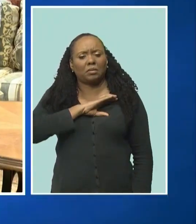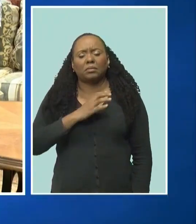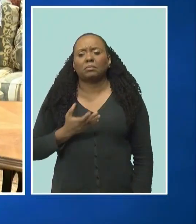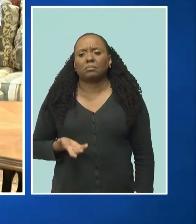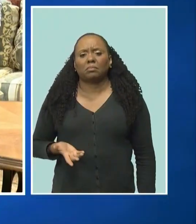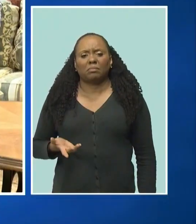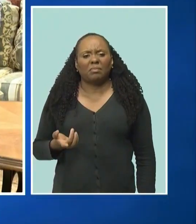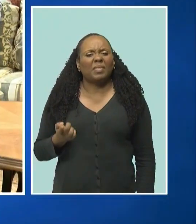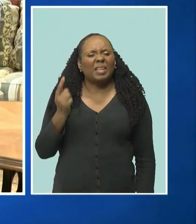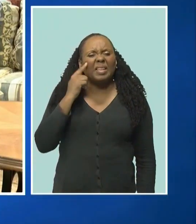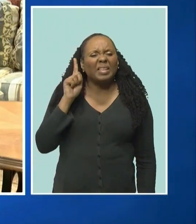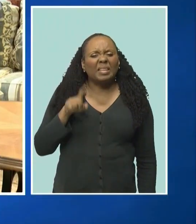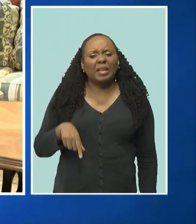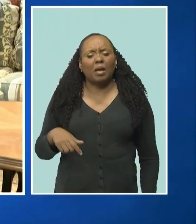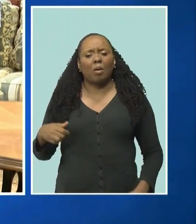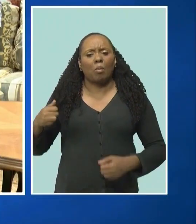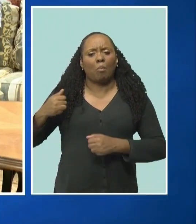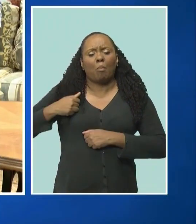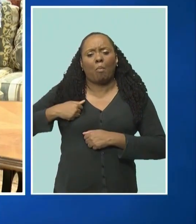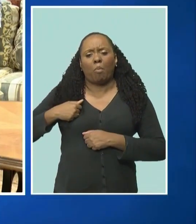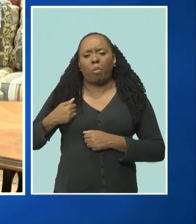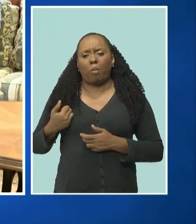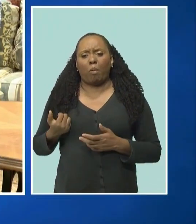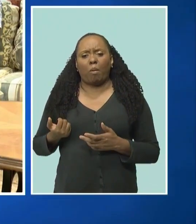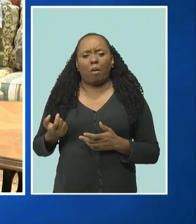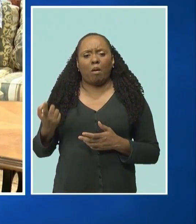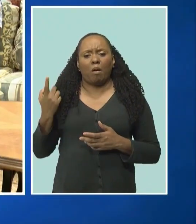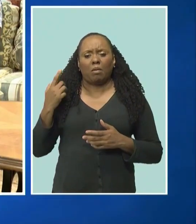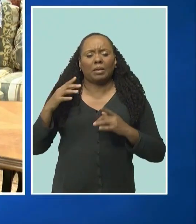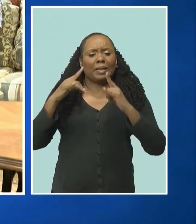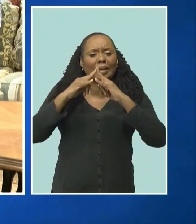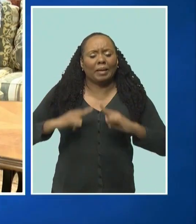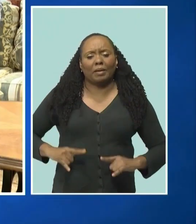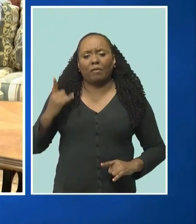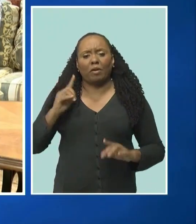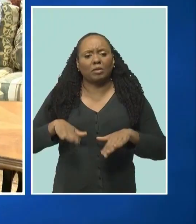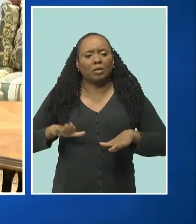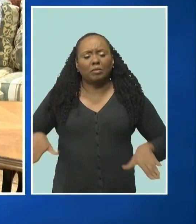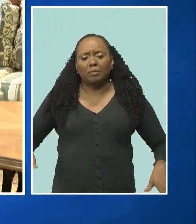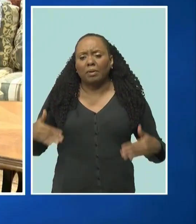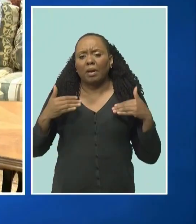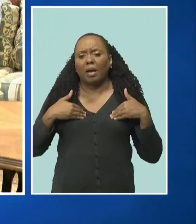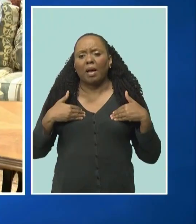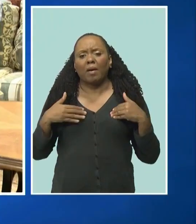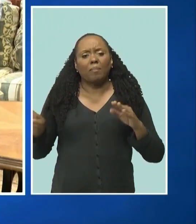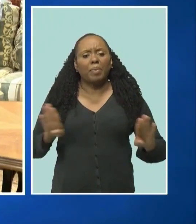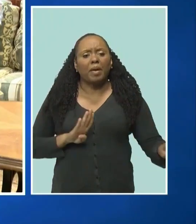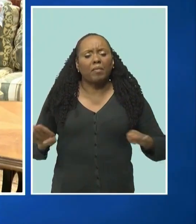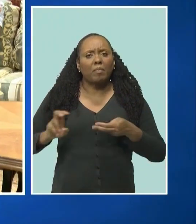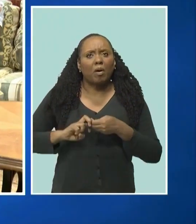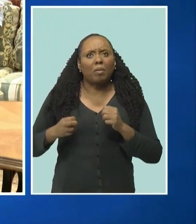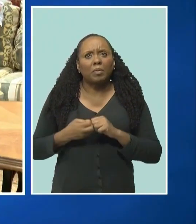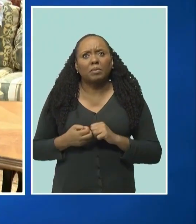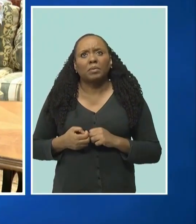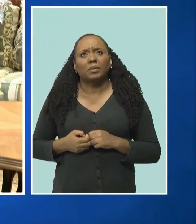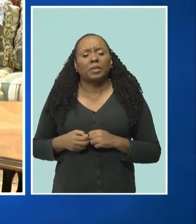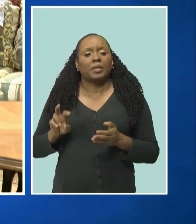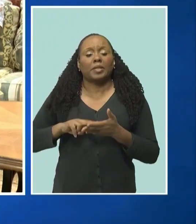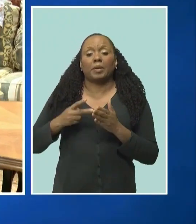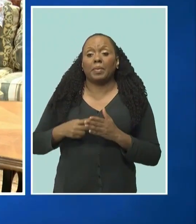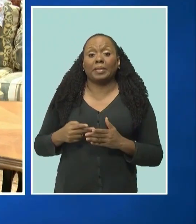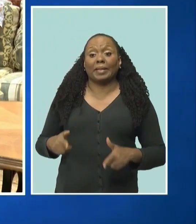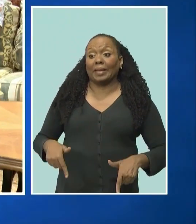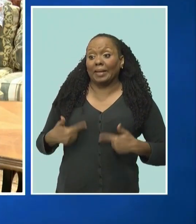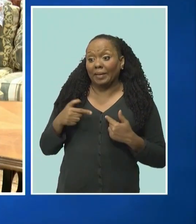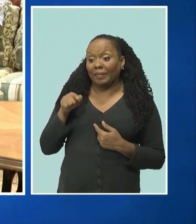boot camp for children who have issues. And I mean a proper boot camp. I mean something that they live in, they stay